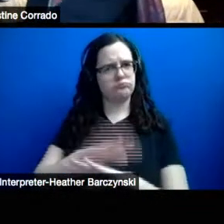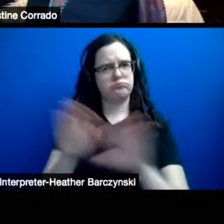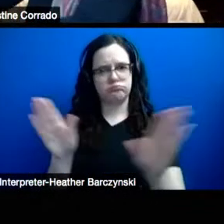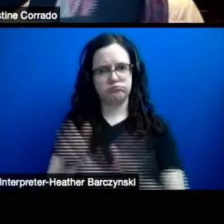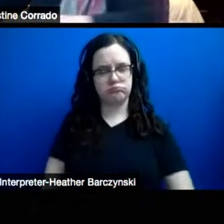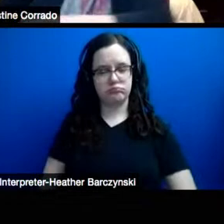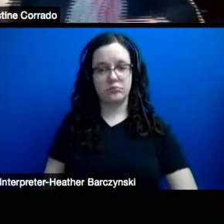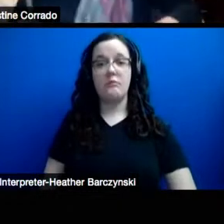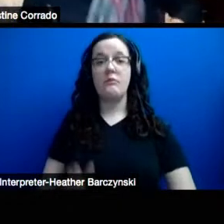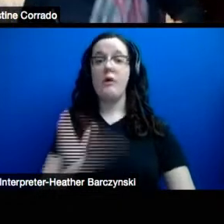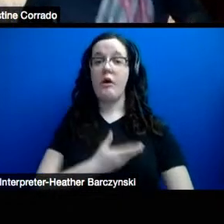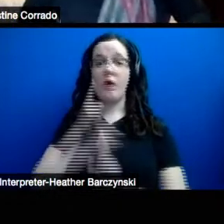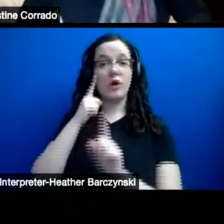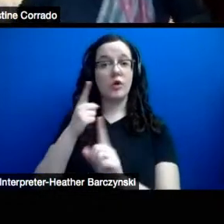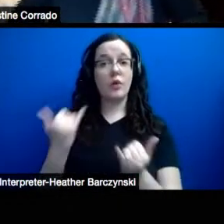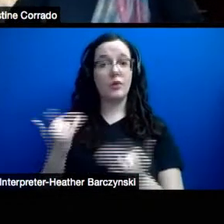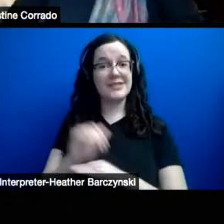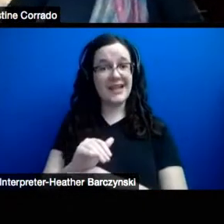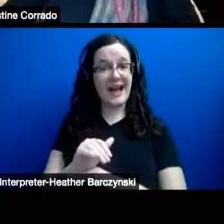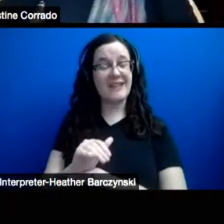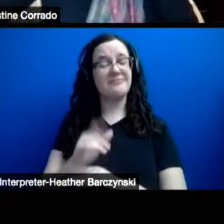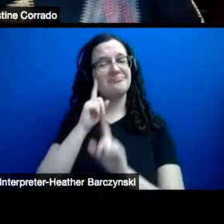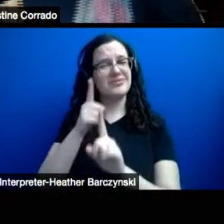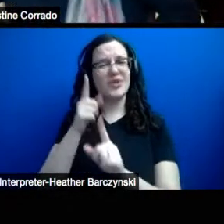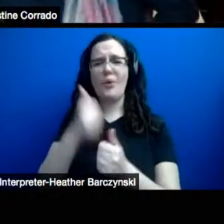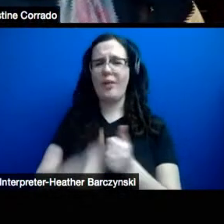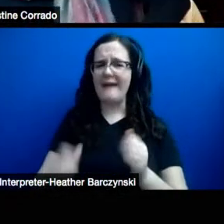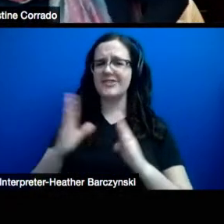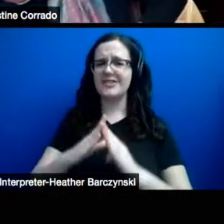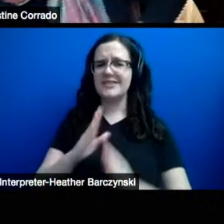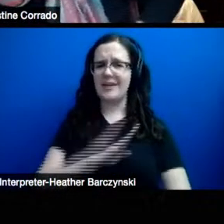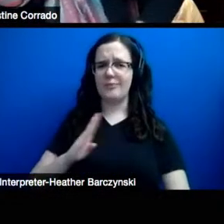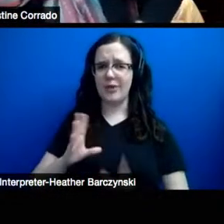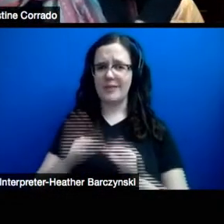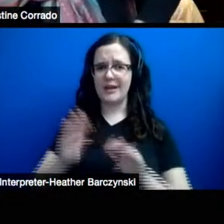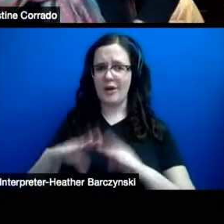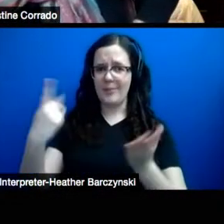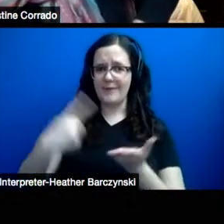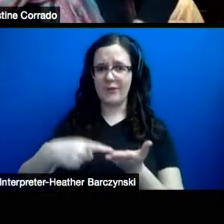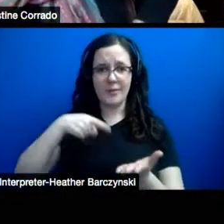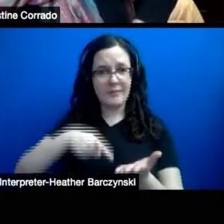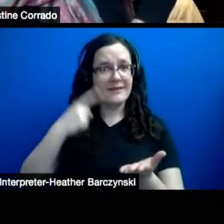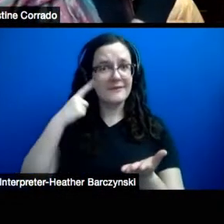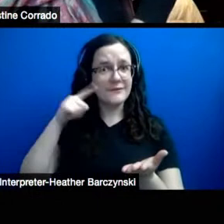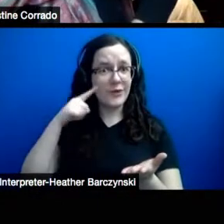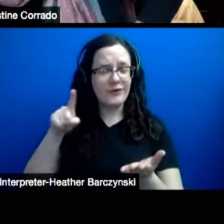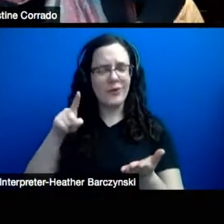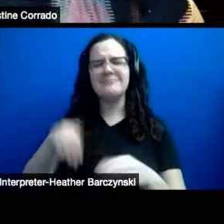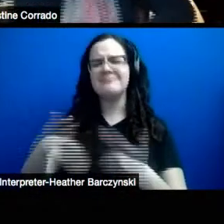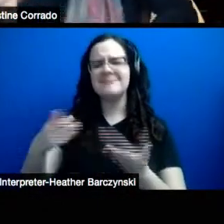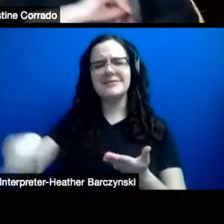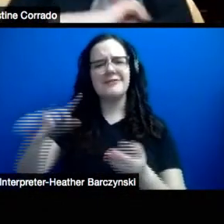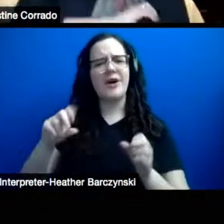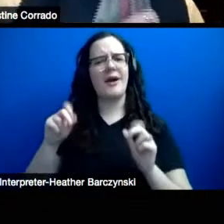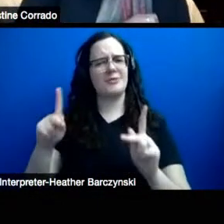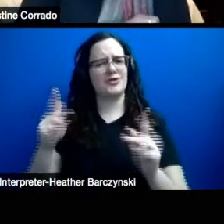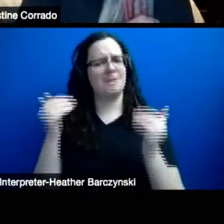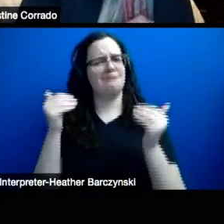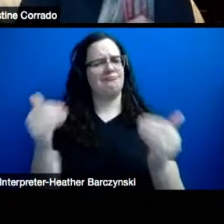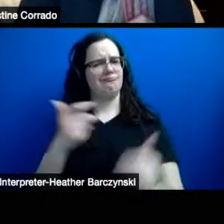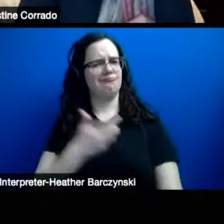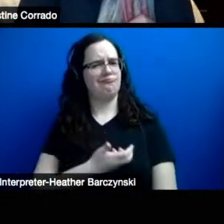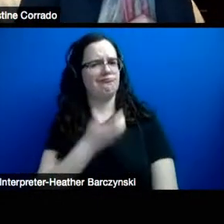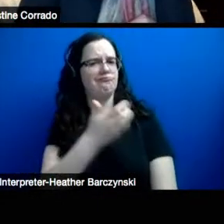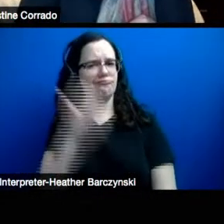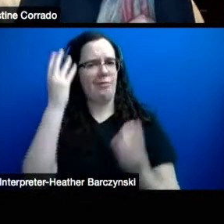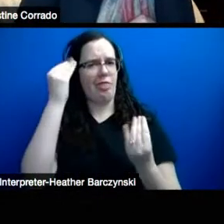our goal during the open forum held at every town board meeting is to give you the opportunity to share your thoughts with the board and